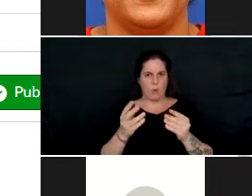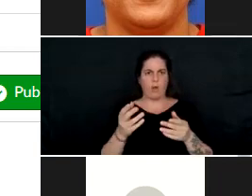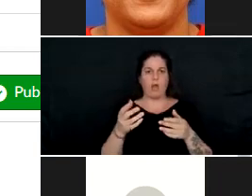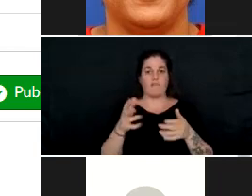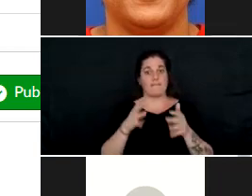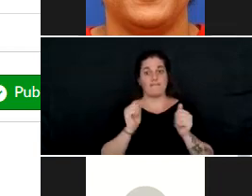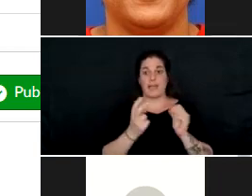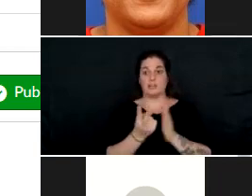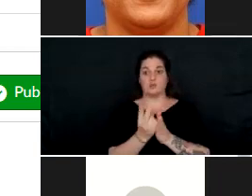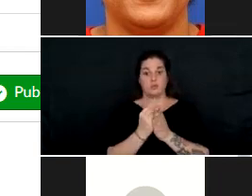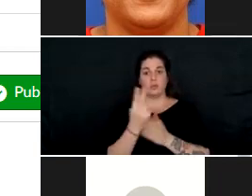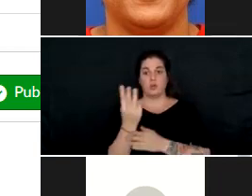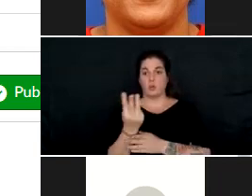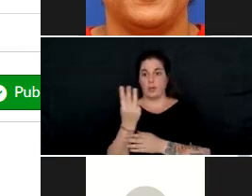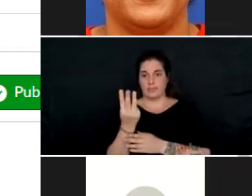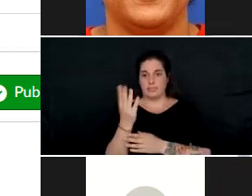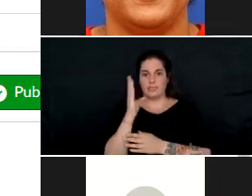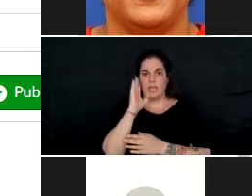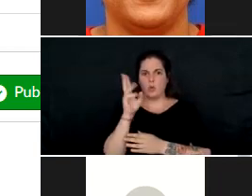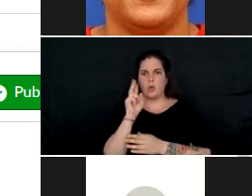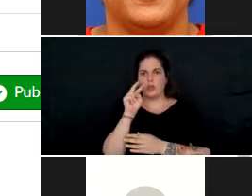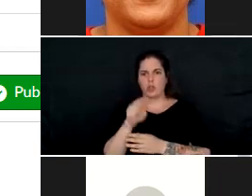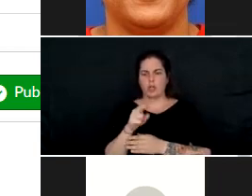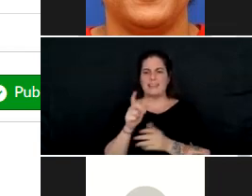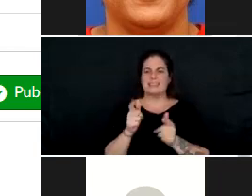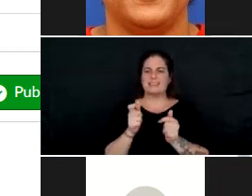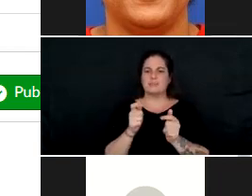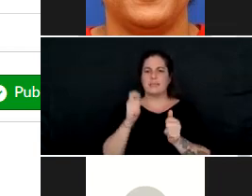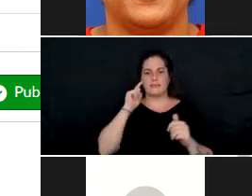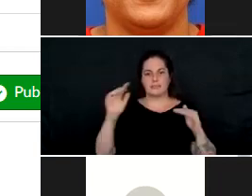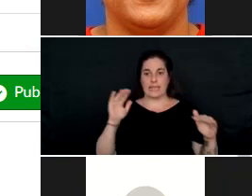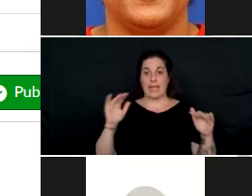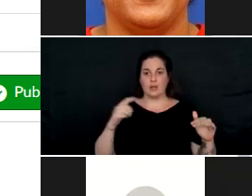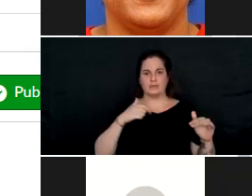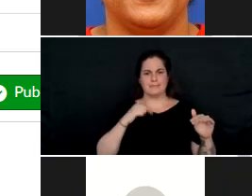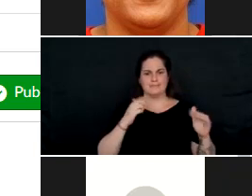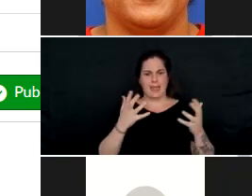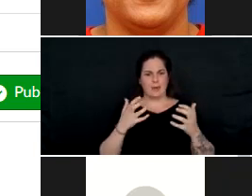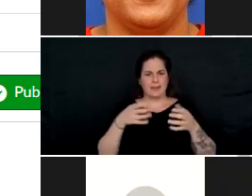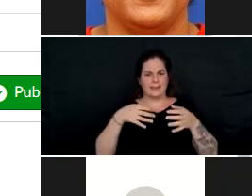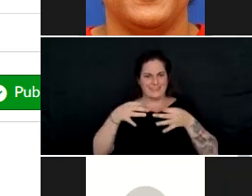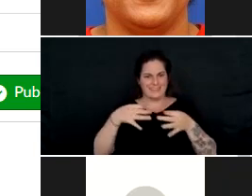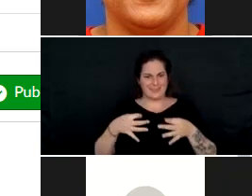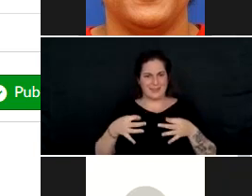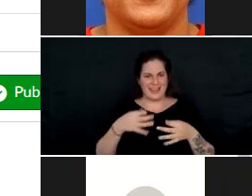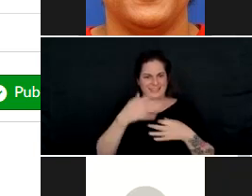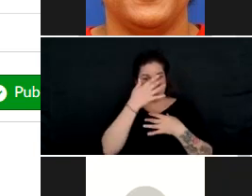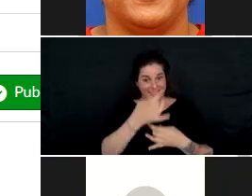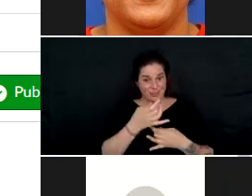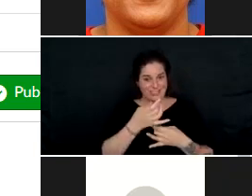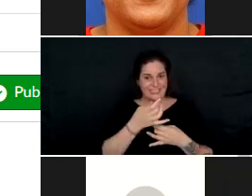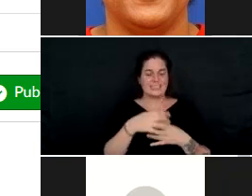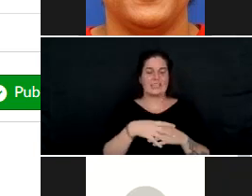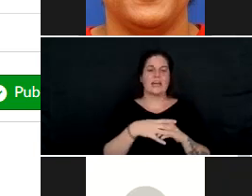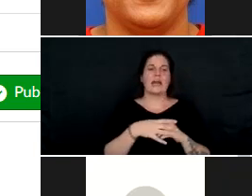we'll take a look at the speed of sound. I'm particularly interested in that. We'll take a look at that. We'll talk